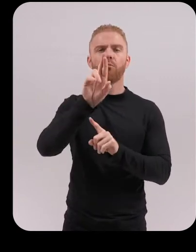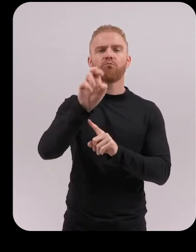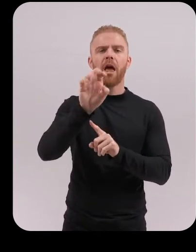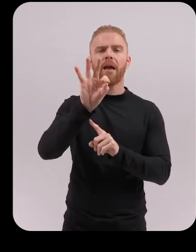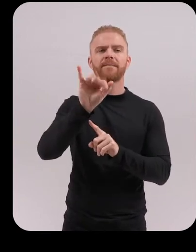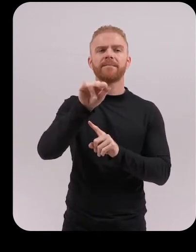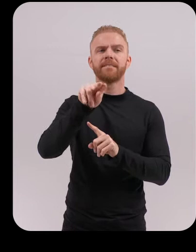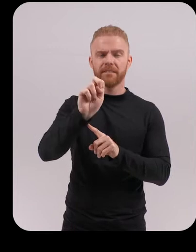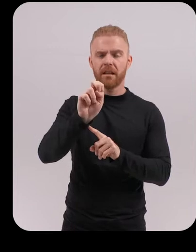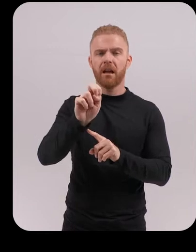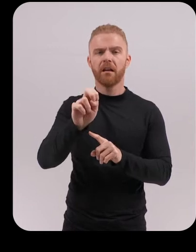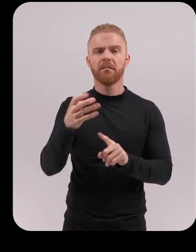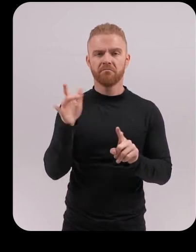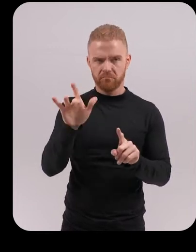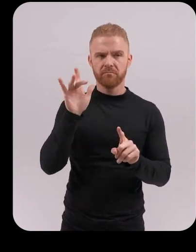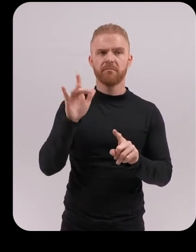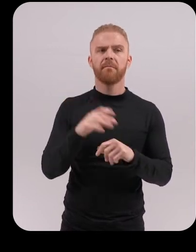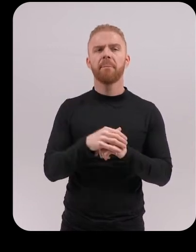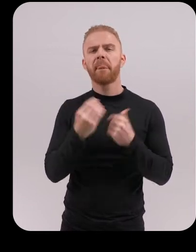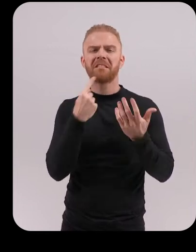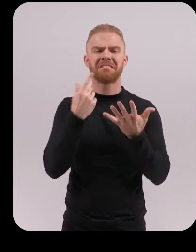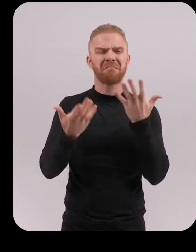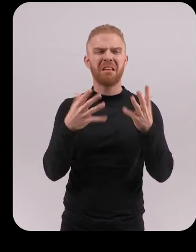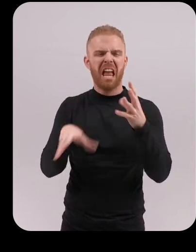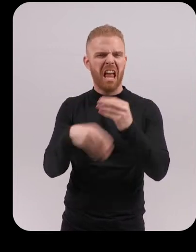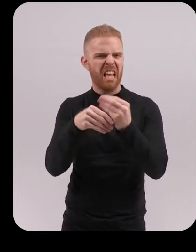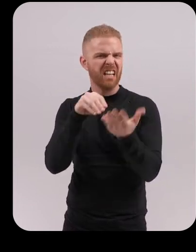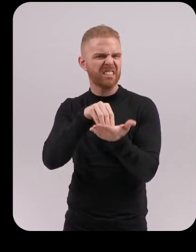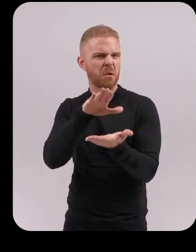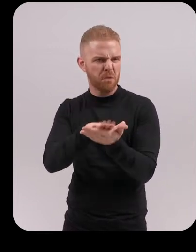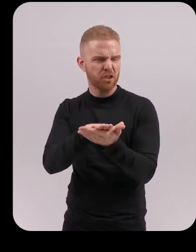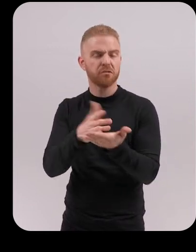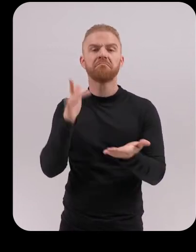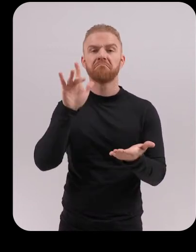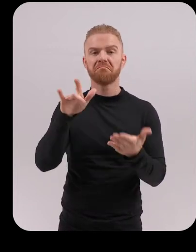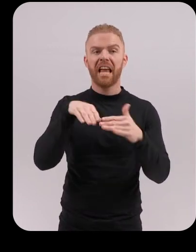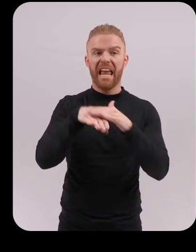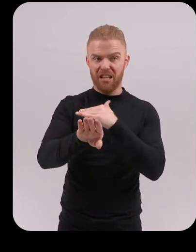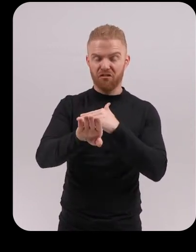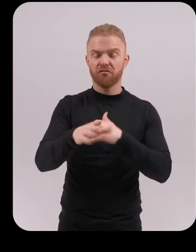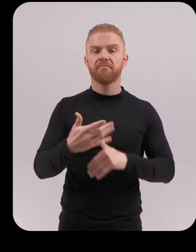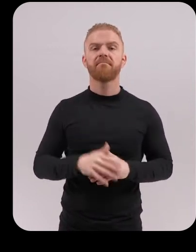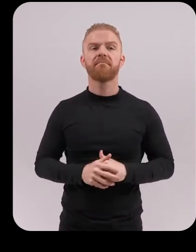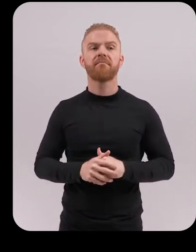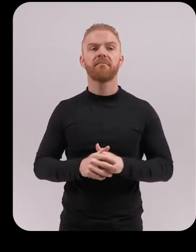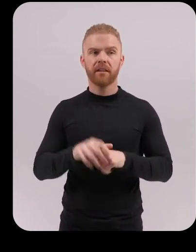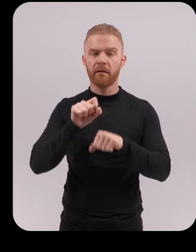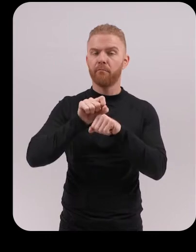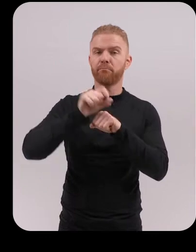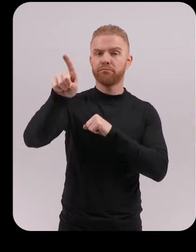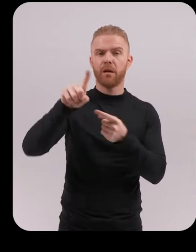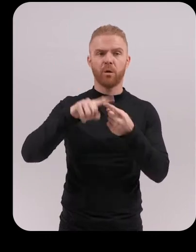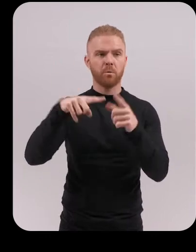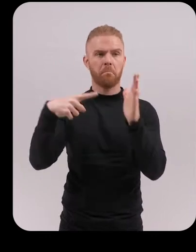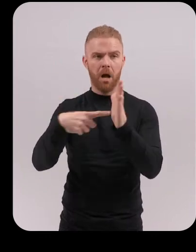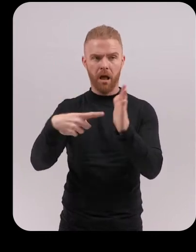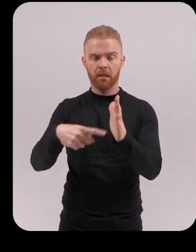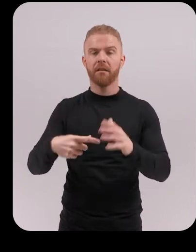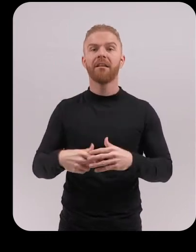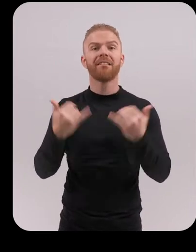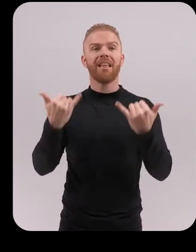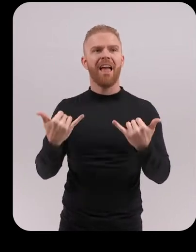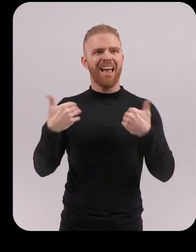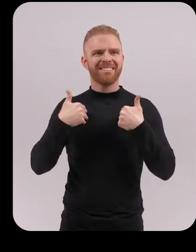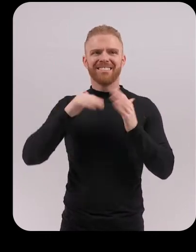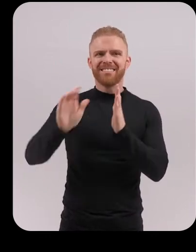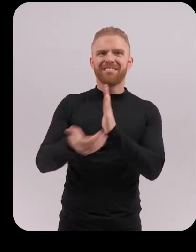button. Let's say, add some documentation, and press Enter, and send it to the model. And now I have augmented